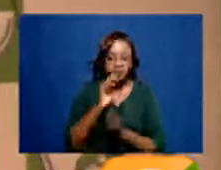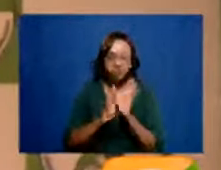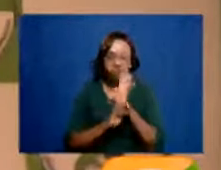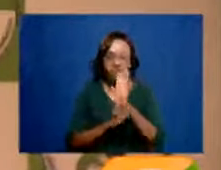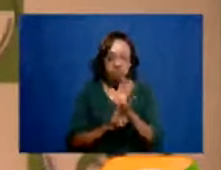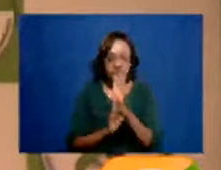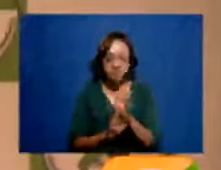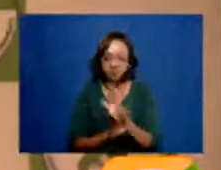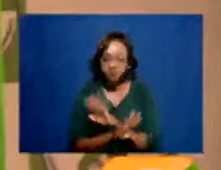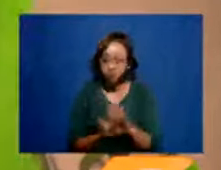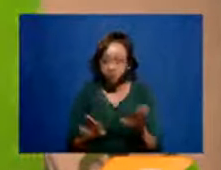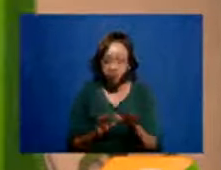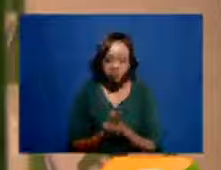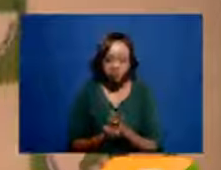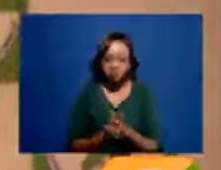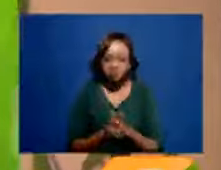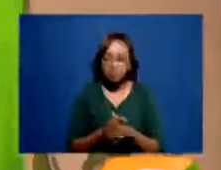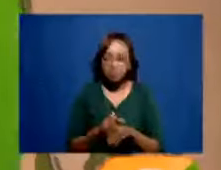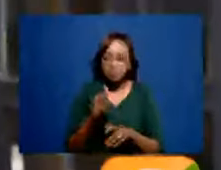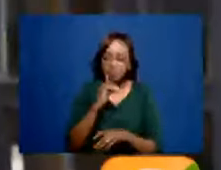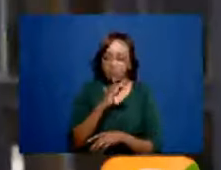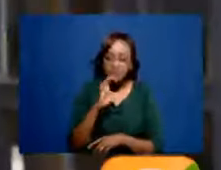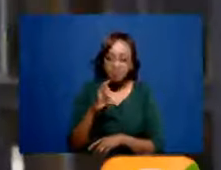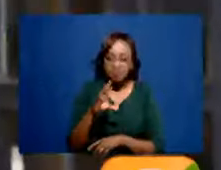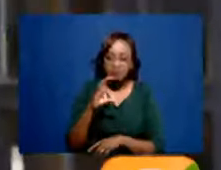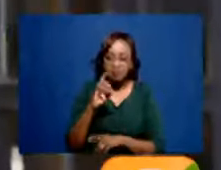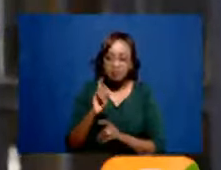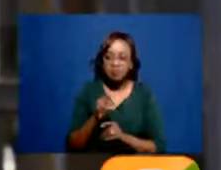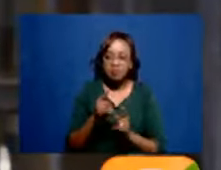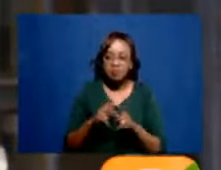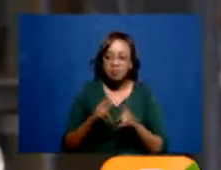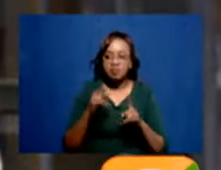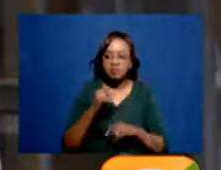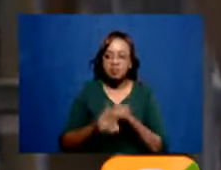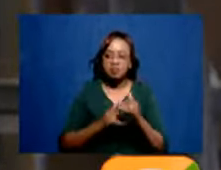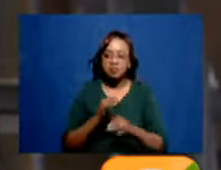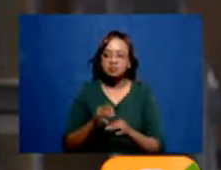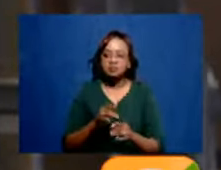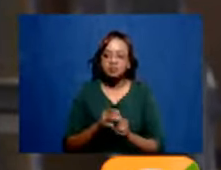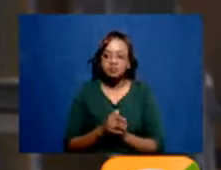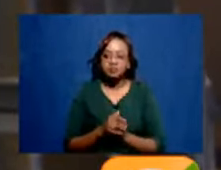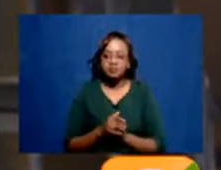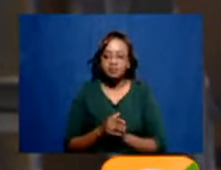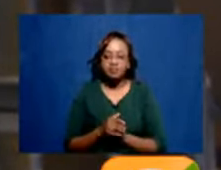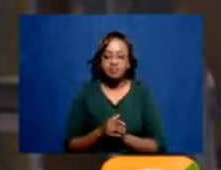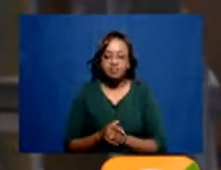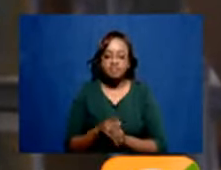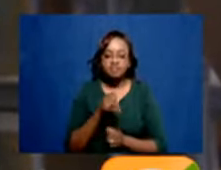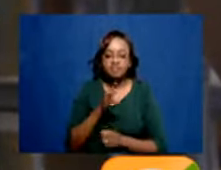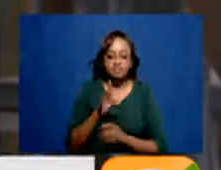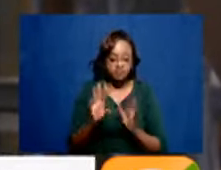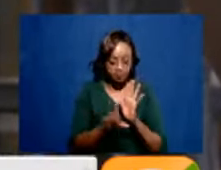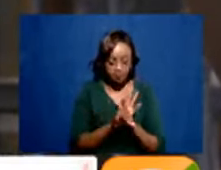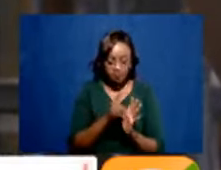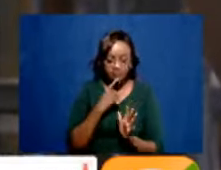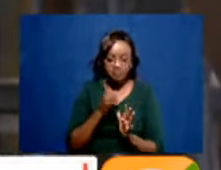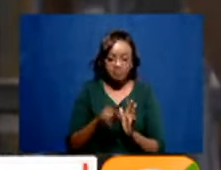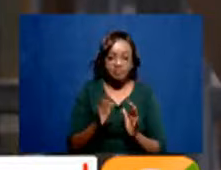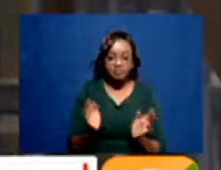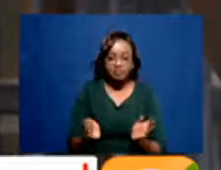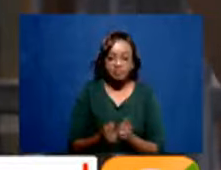is required to have started the process. The delimitation of boundaries, which is required under law to be